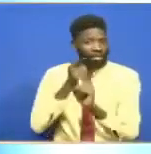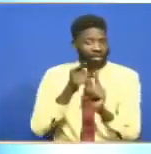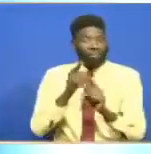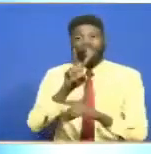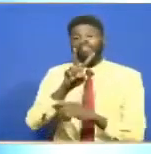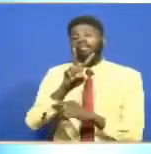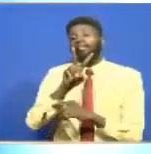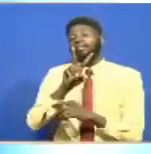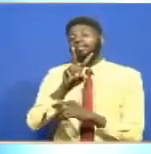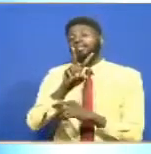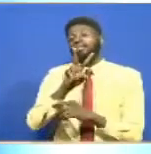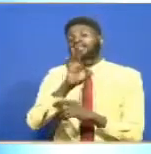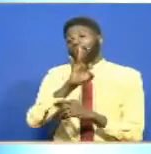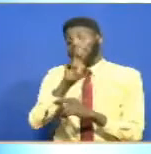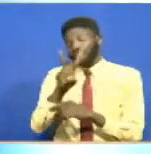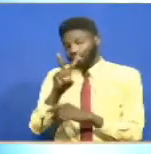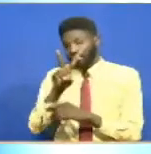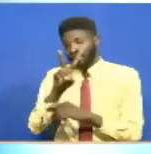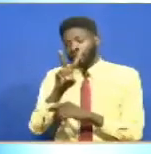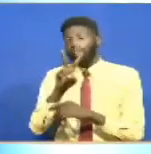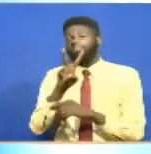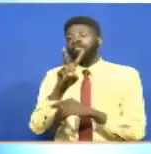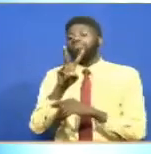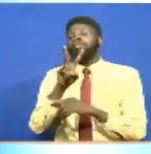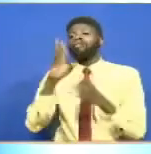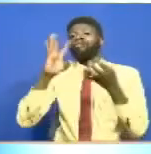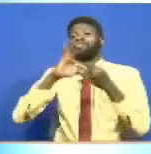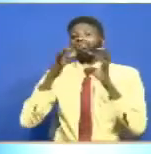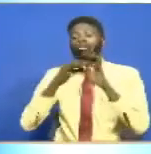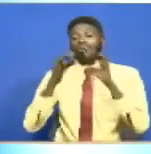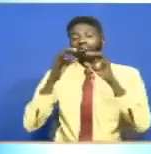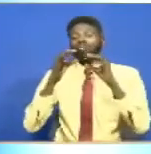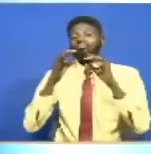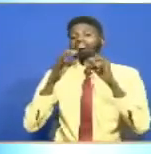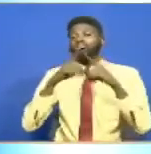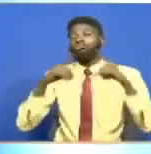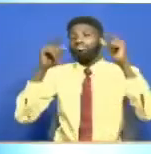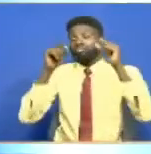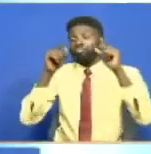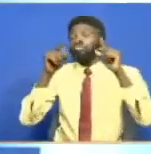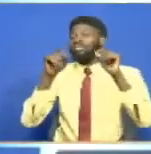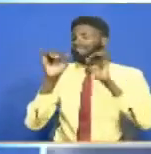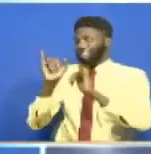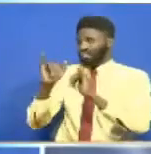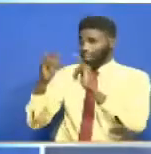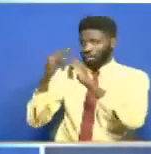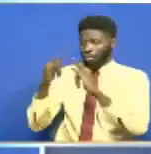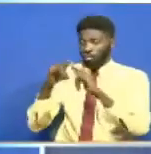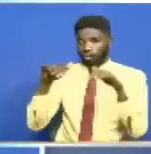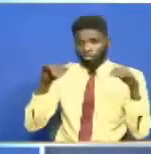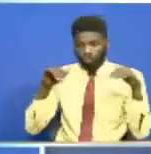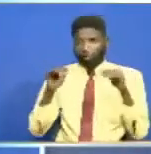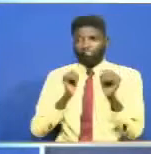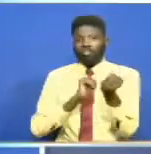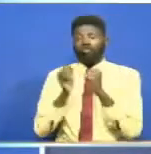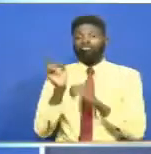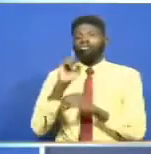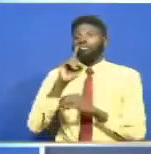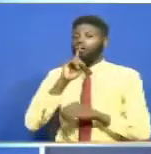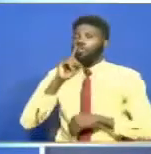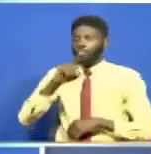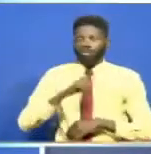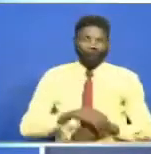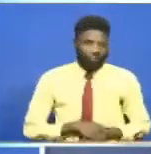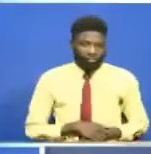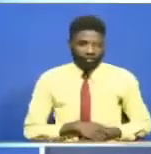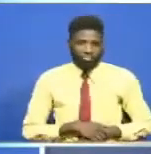Tokyo 2020 Olympic Games will remain in camp waiting for further directive from the Ministry of Sports. According to Team Kenya General Manager